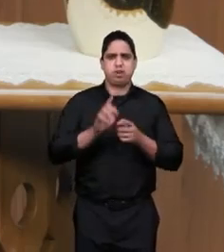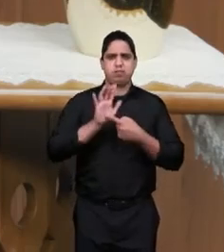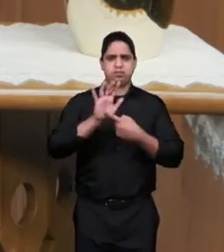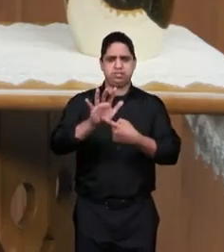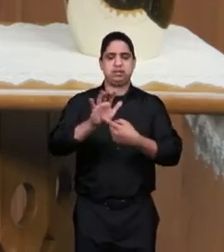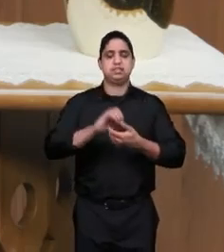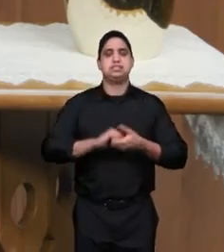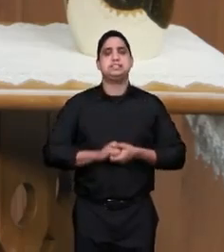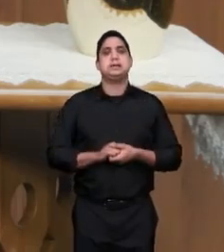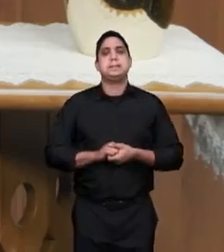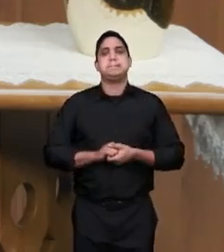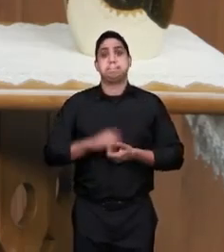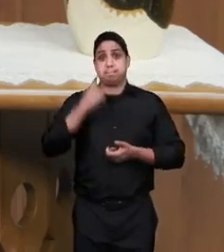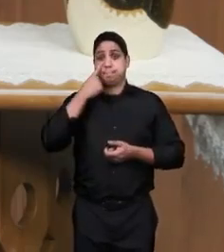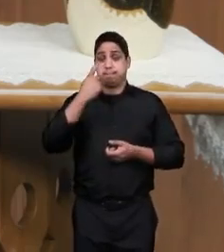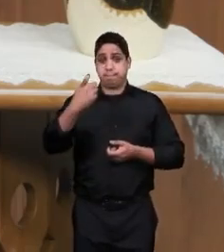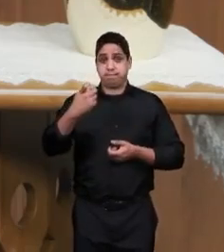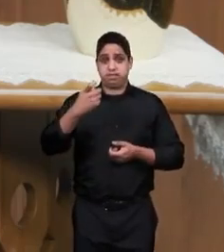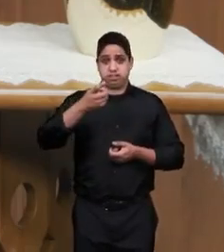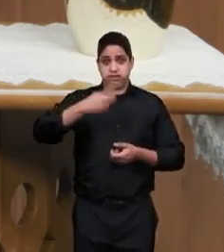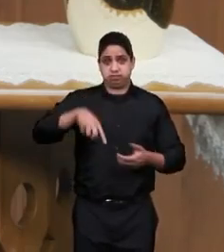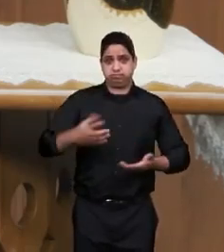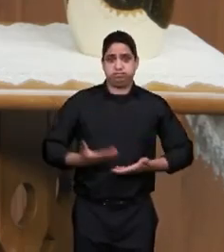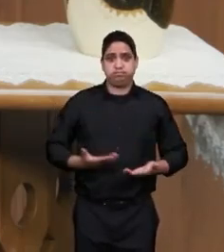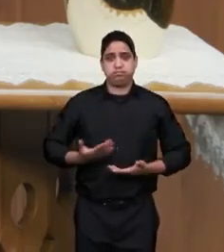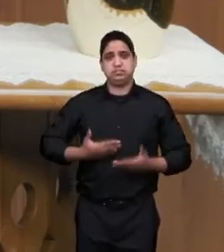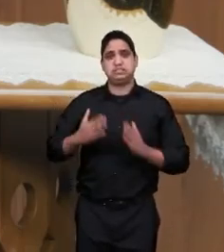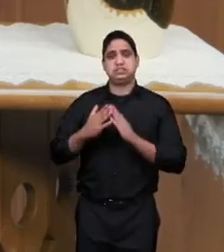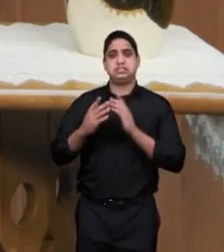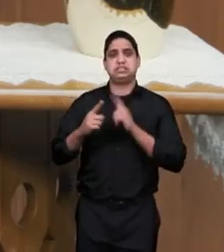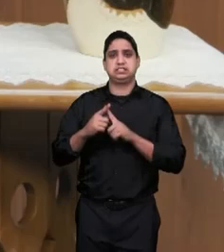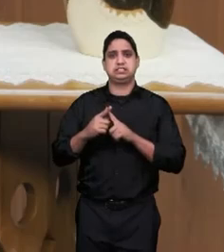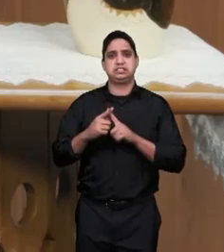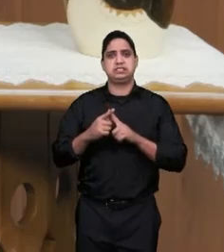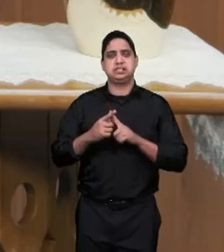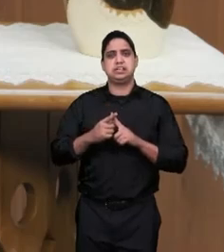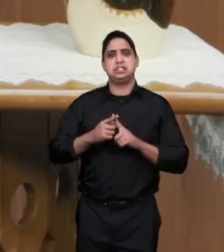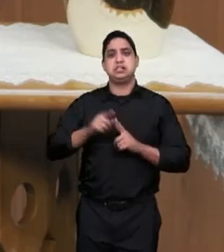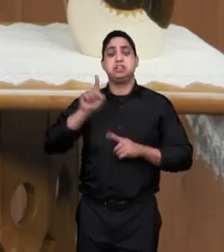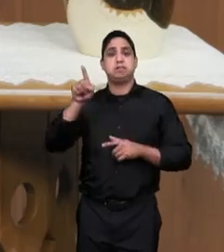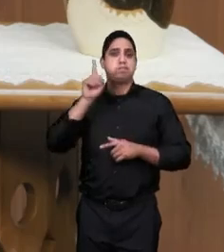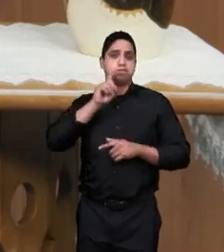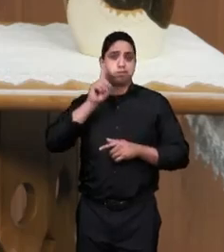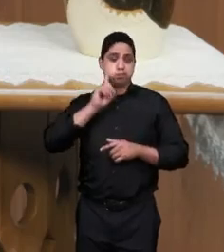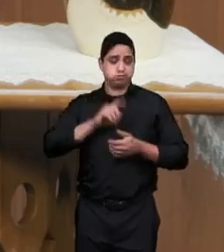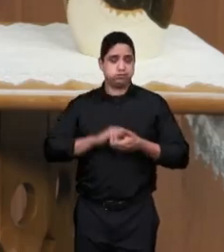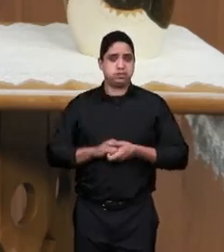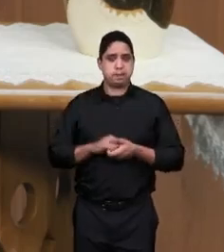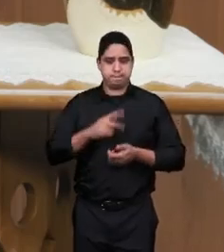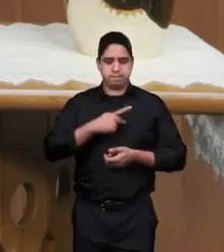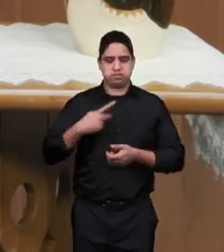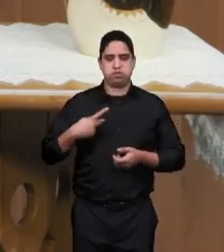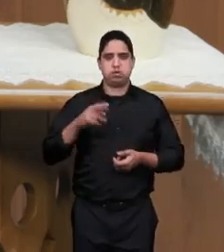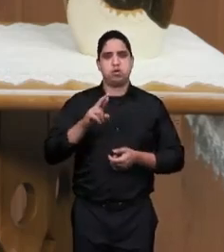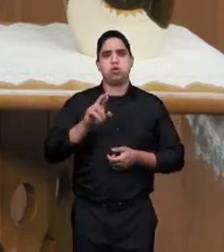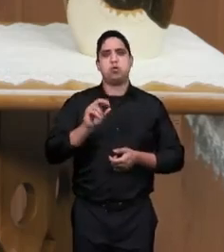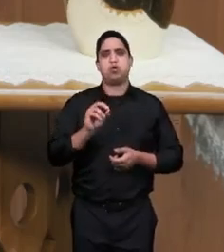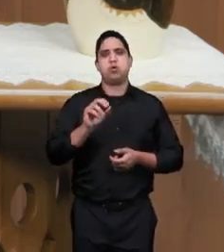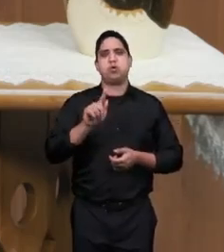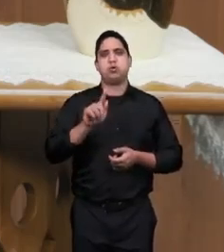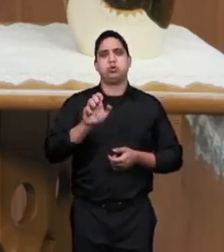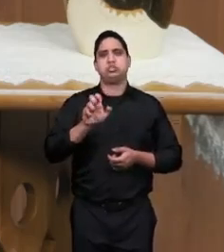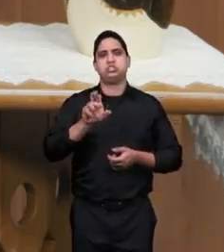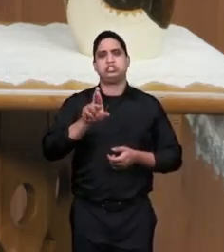word that was interesting from our brothers in Hallandale in Florida, Pastor Rogerio. The text